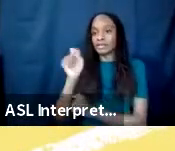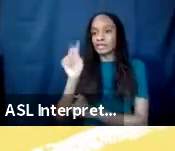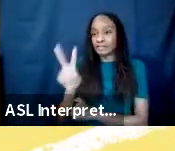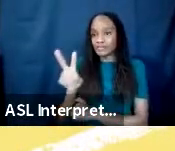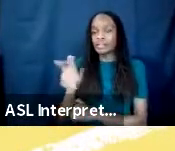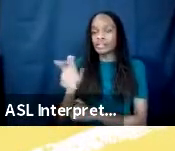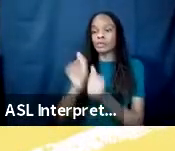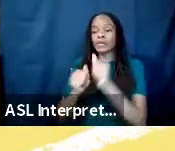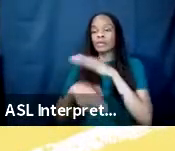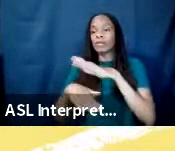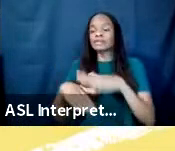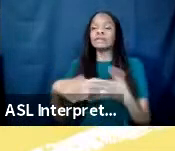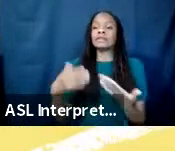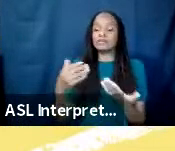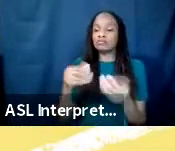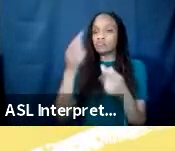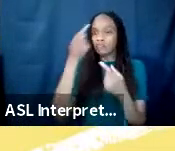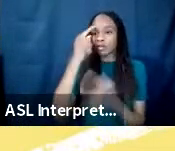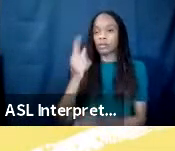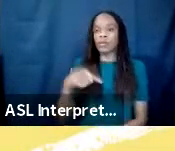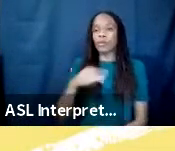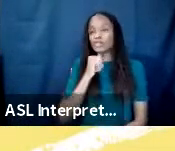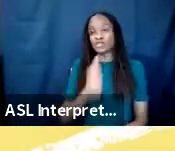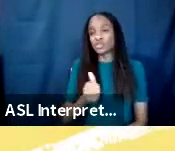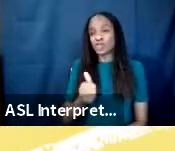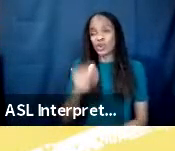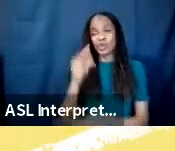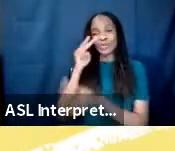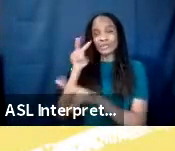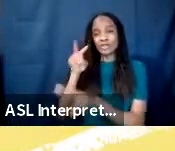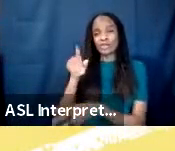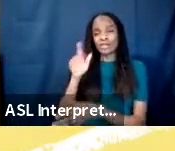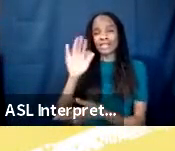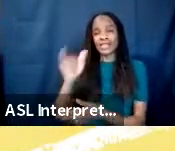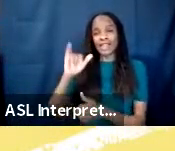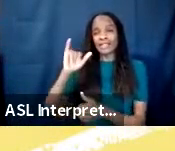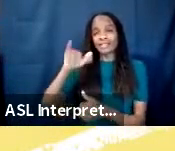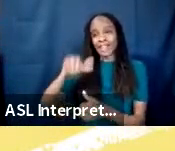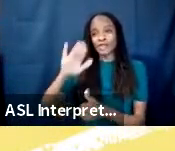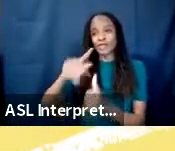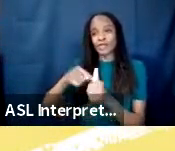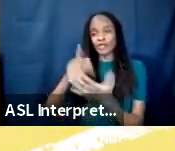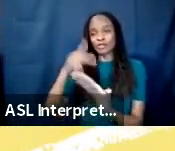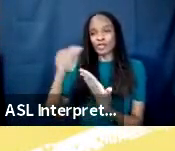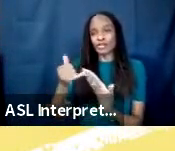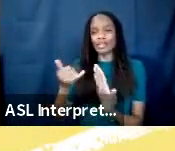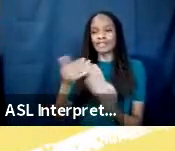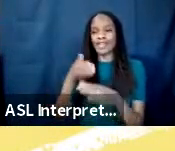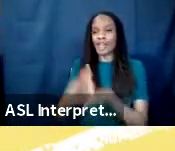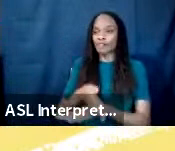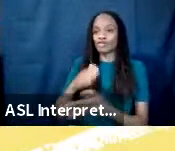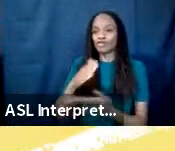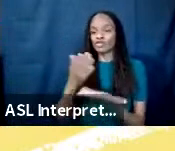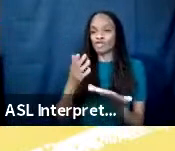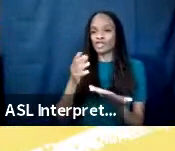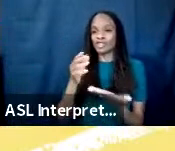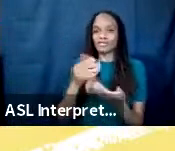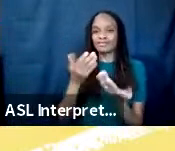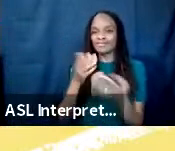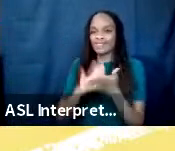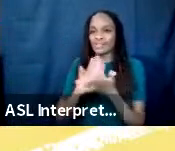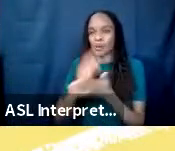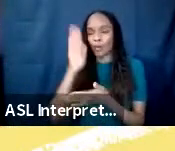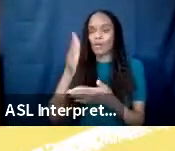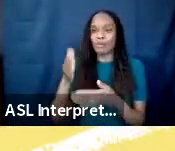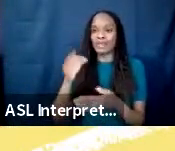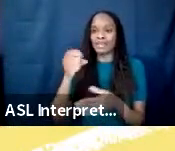basic agreement. We don't anticipate that your first project out of the gate after school will be in the high budget SVOD world, but if it